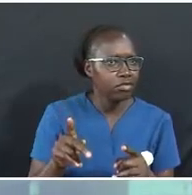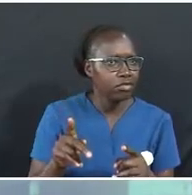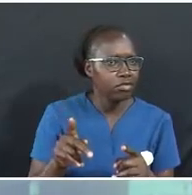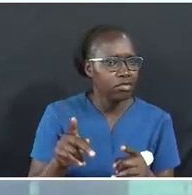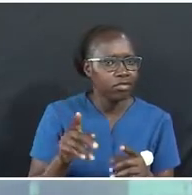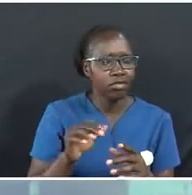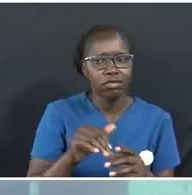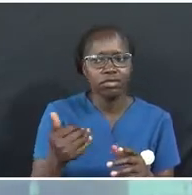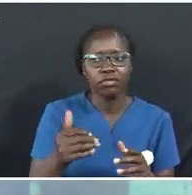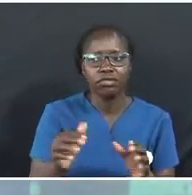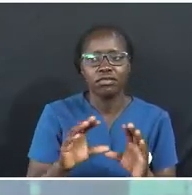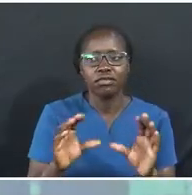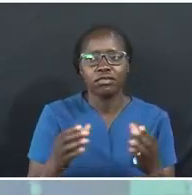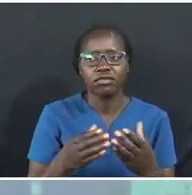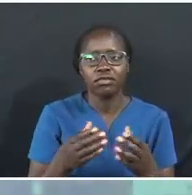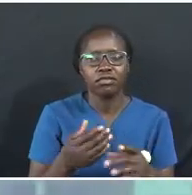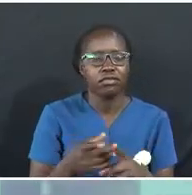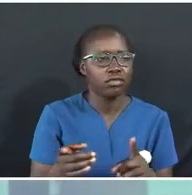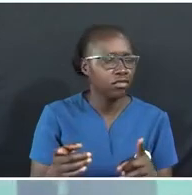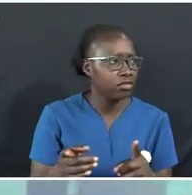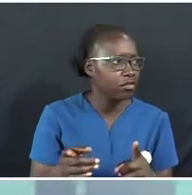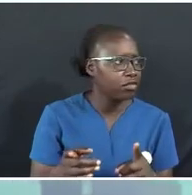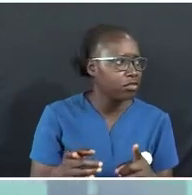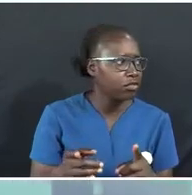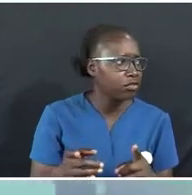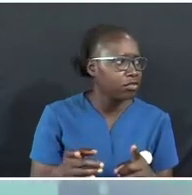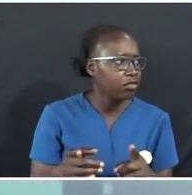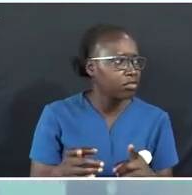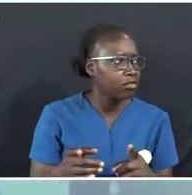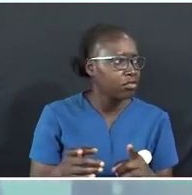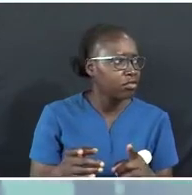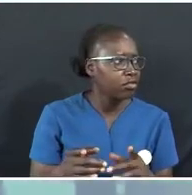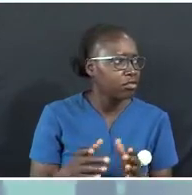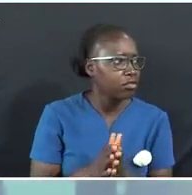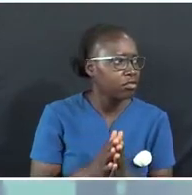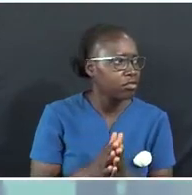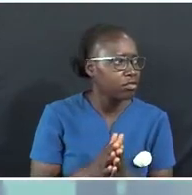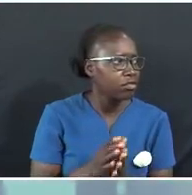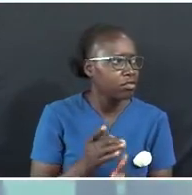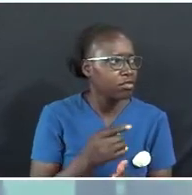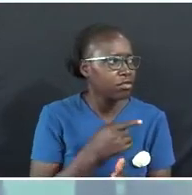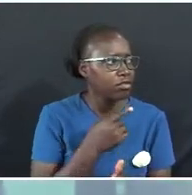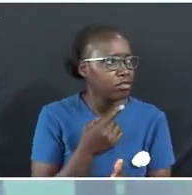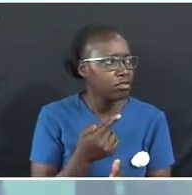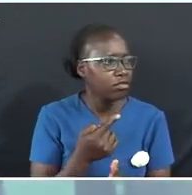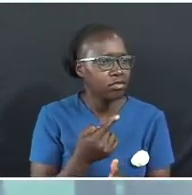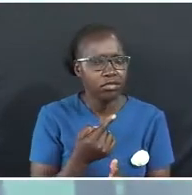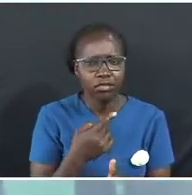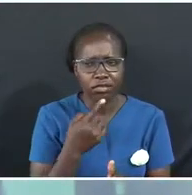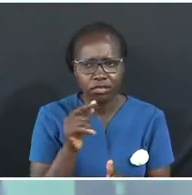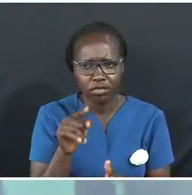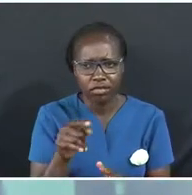in your other communities, but the word risaga. Who can say, what does risaga mean?